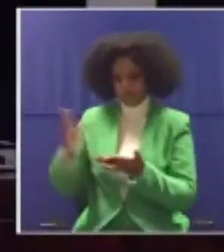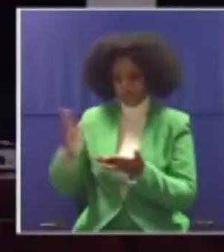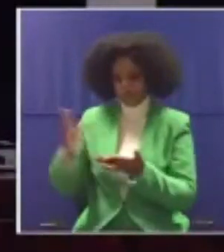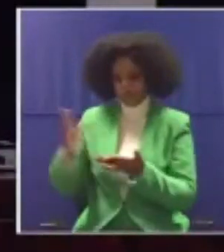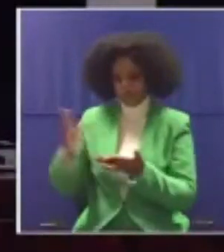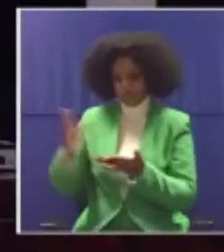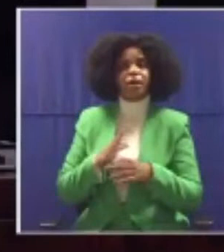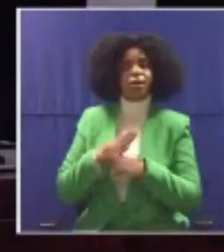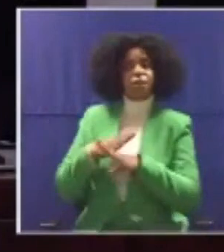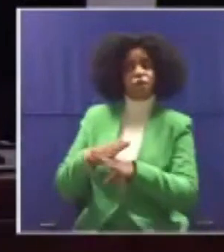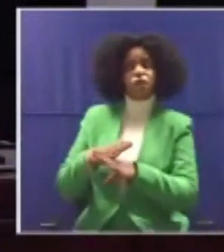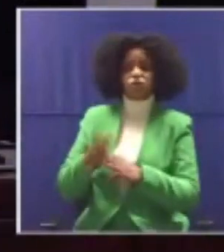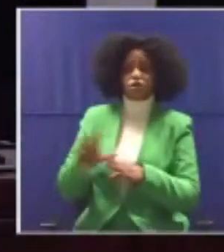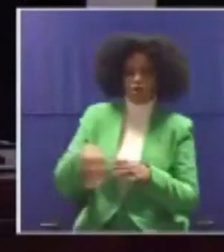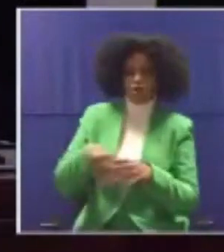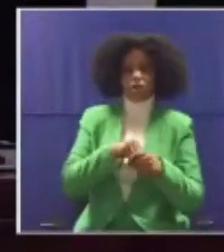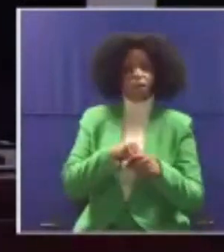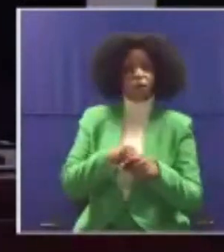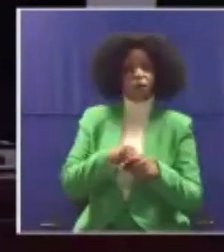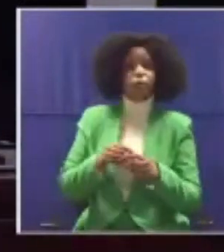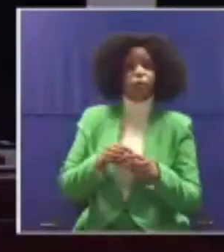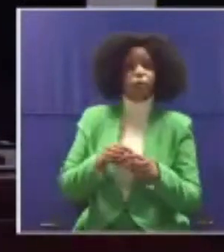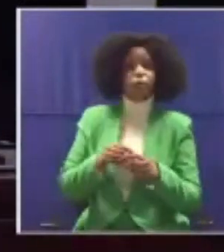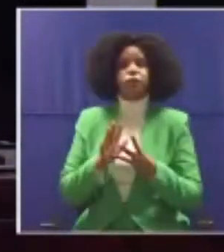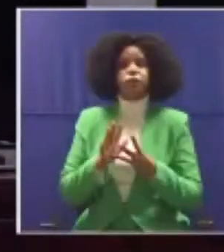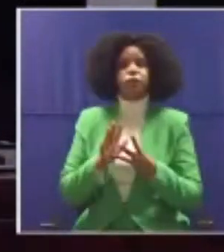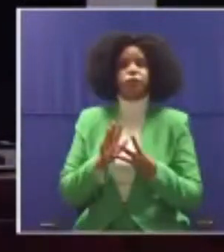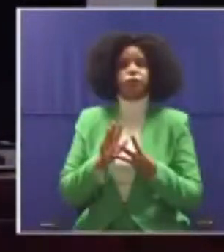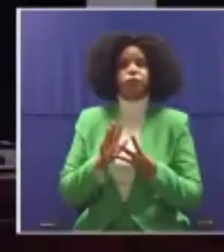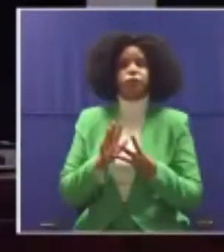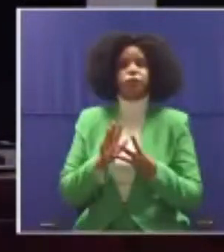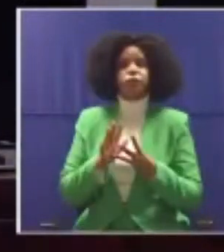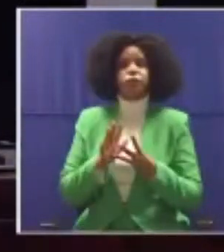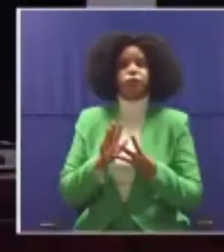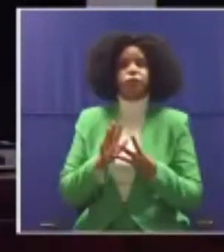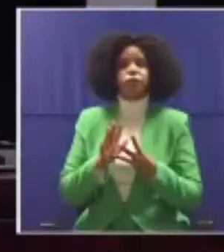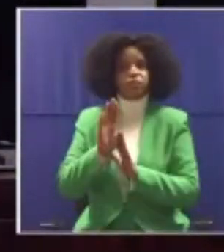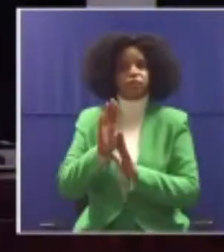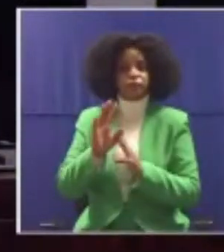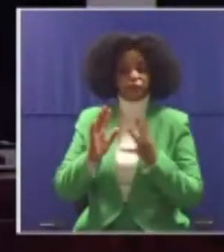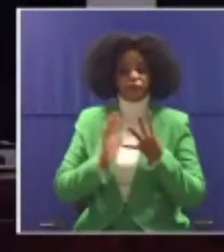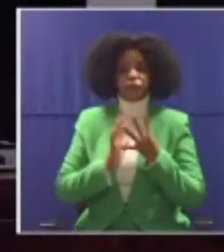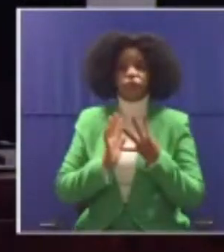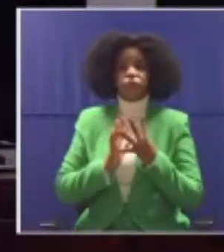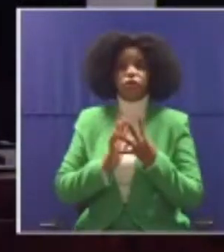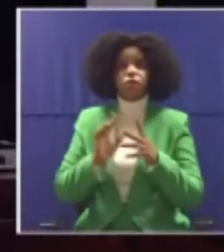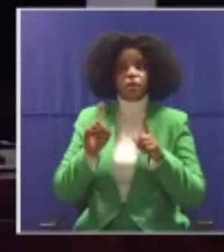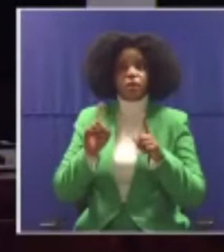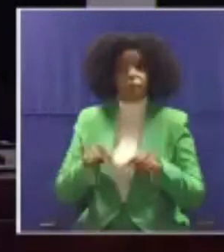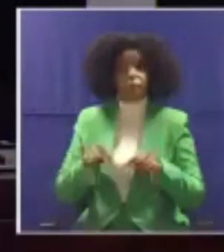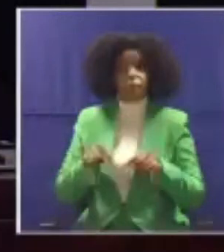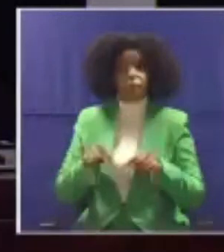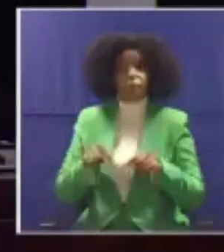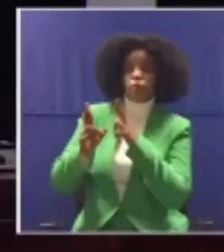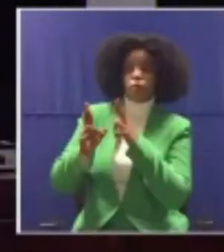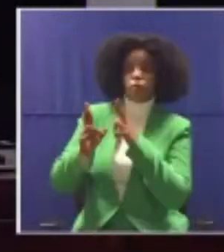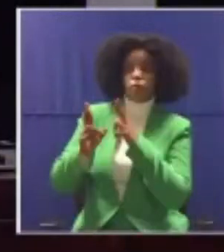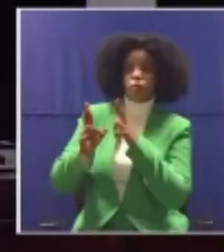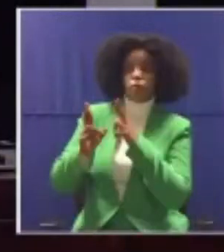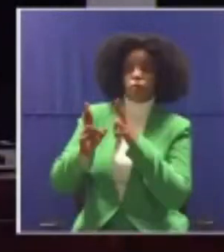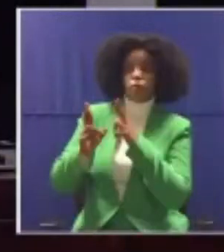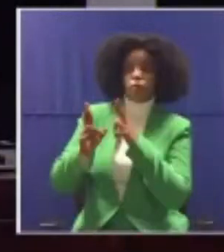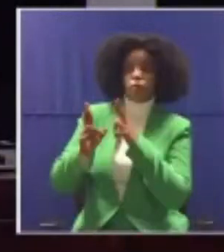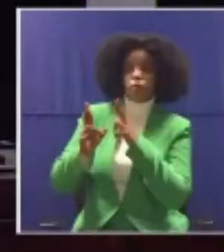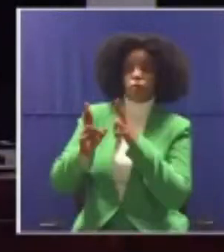inclusive economy, and must report regularly by providing evidence of